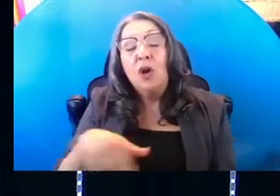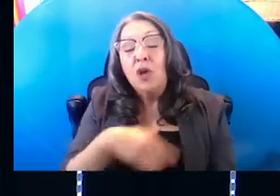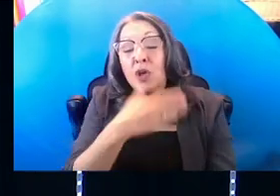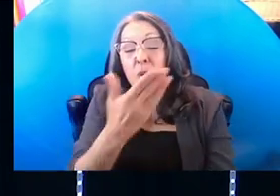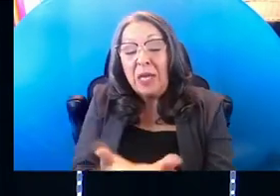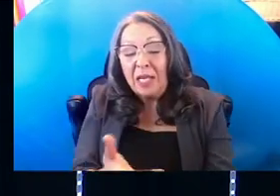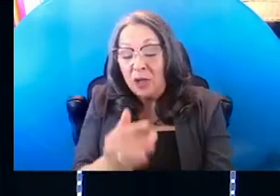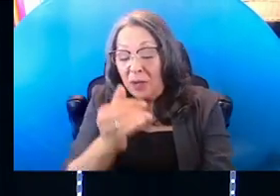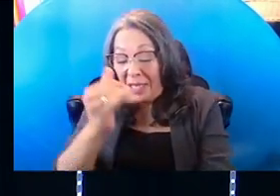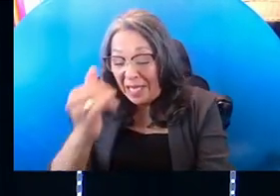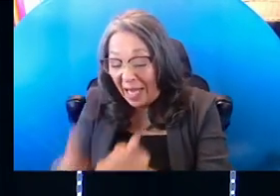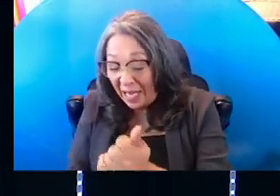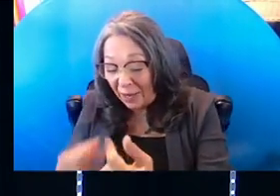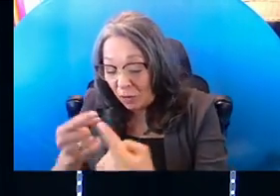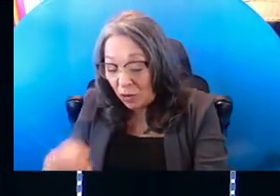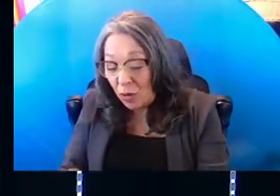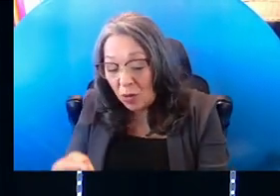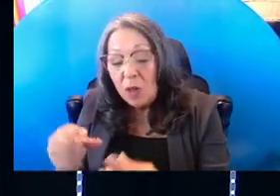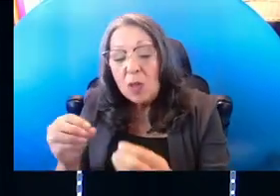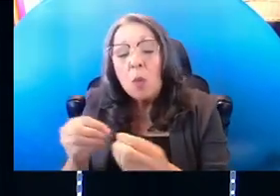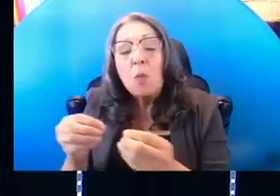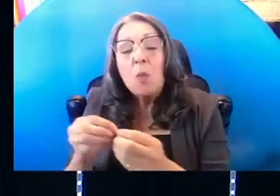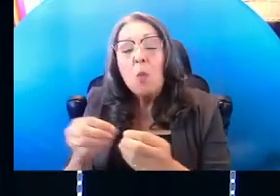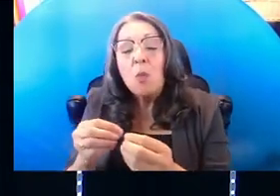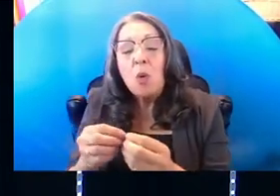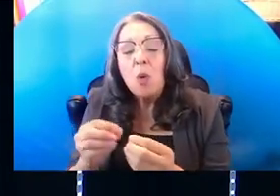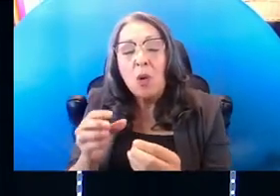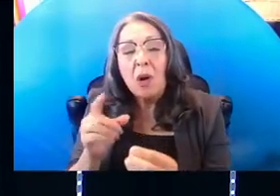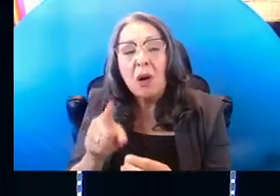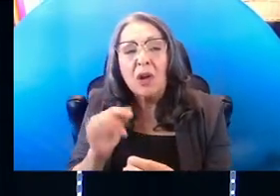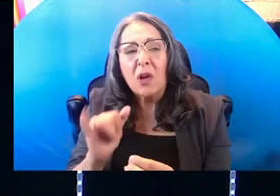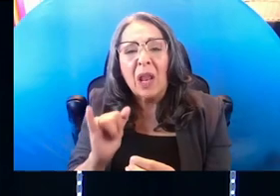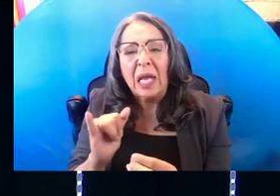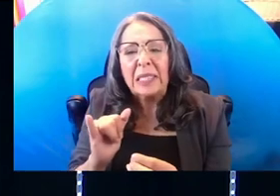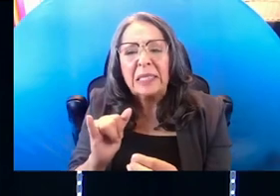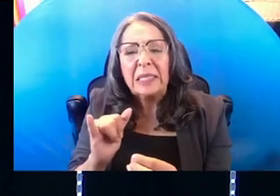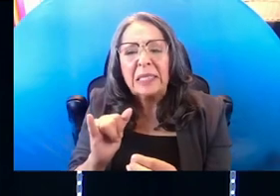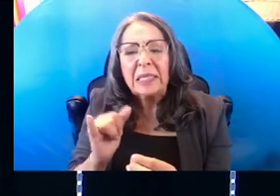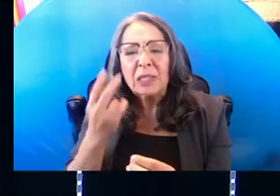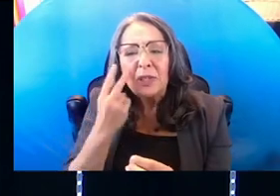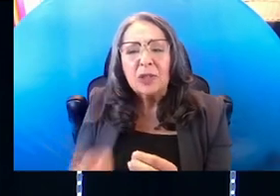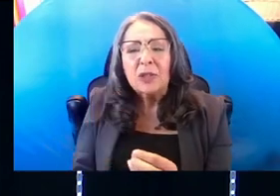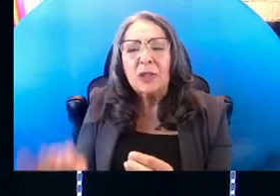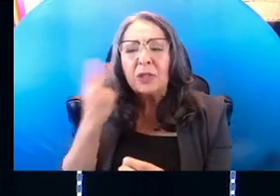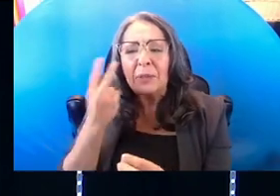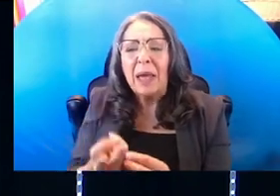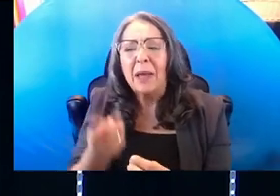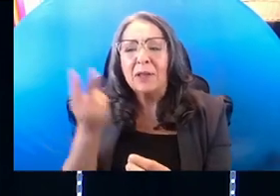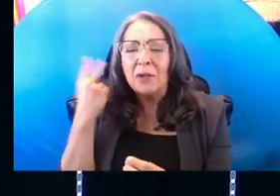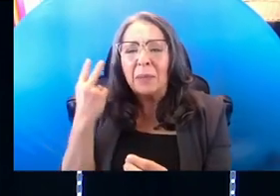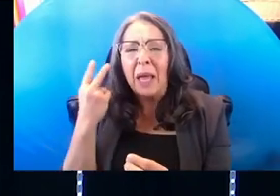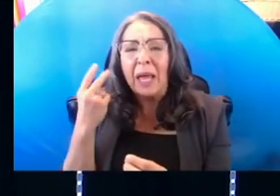that, and the more you do it, the more you look back and you realize, wow, all these things have changed and happened in my life, and